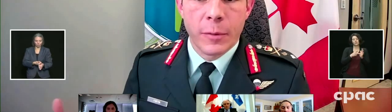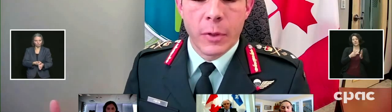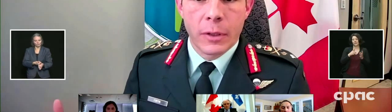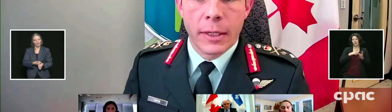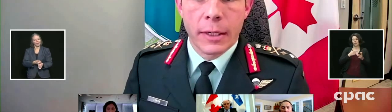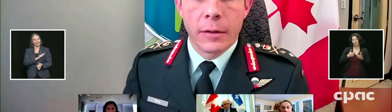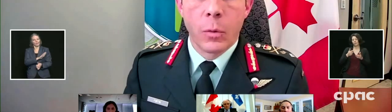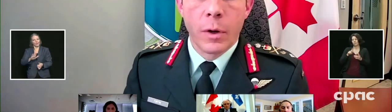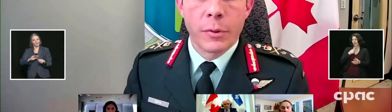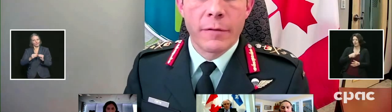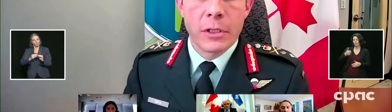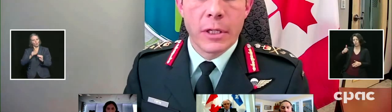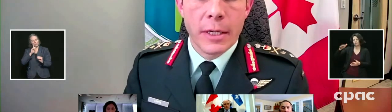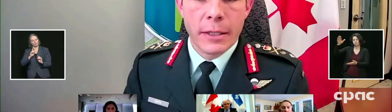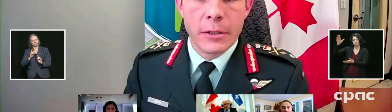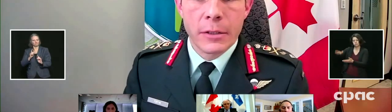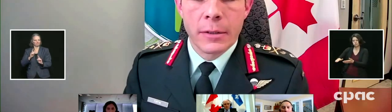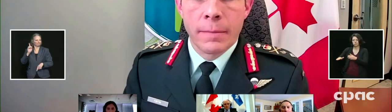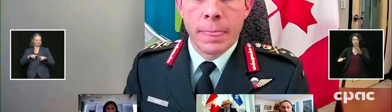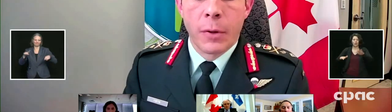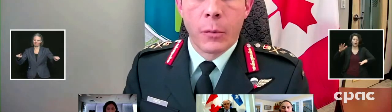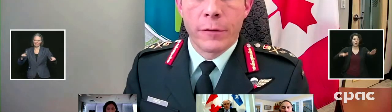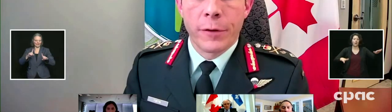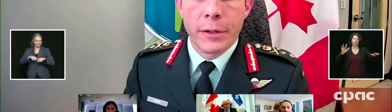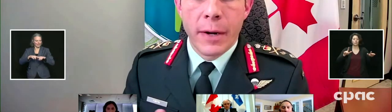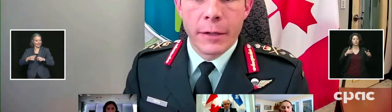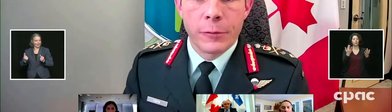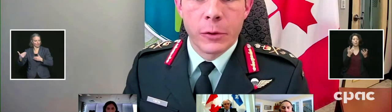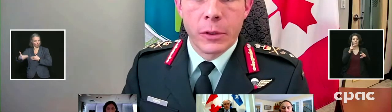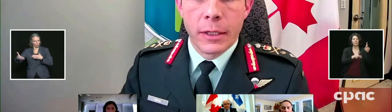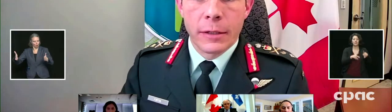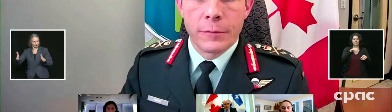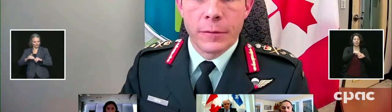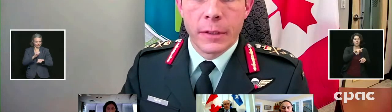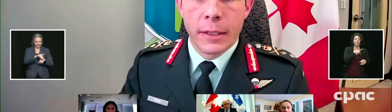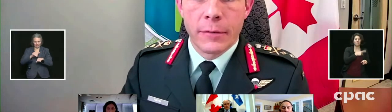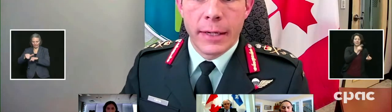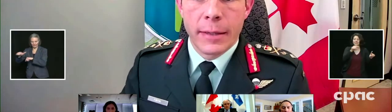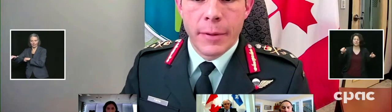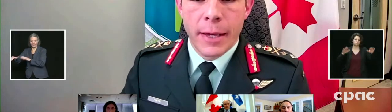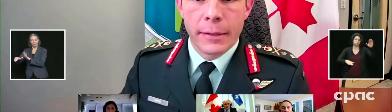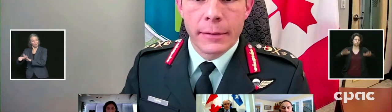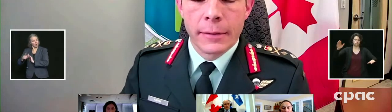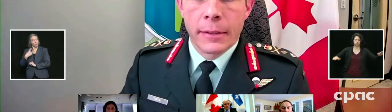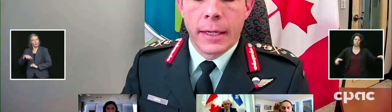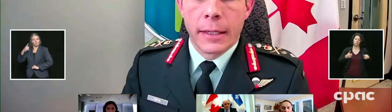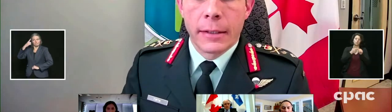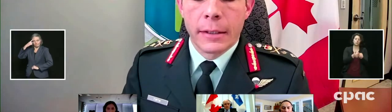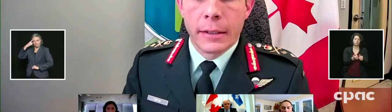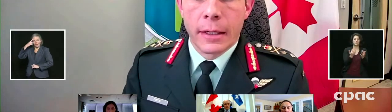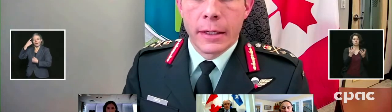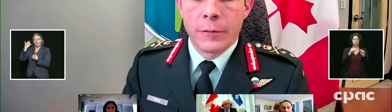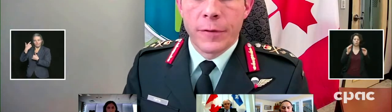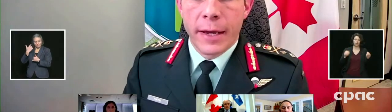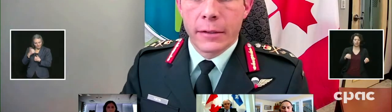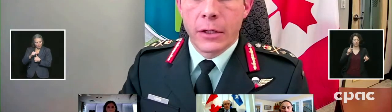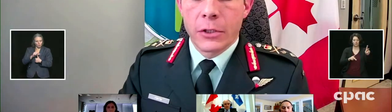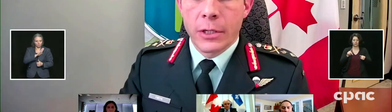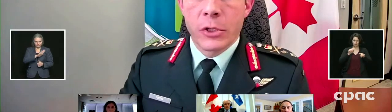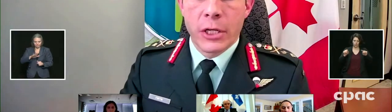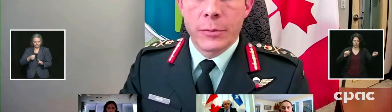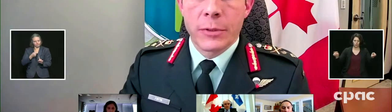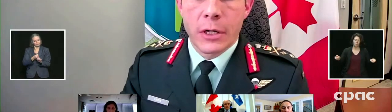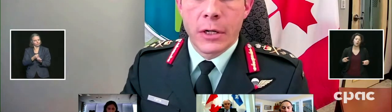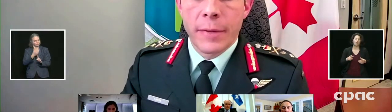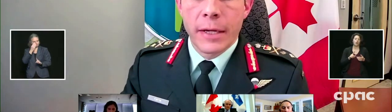different from one province to the next. But we are very mindful of that impact. And in fact, there are